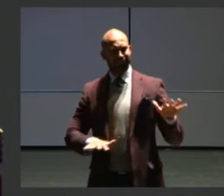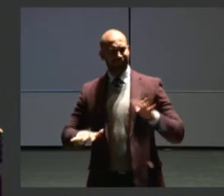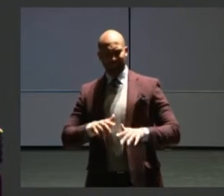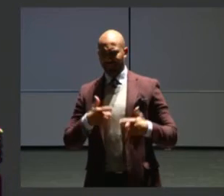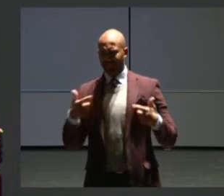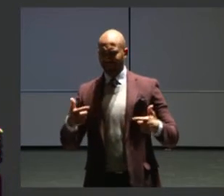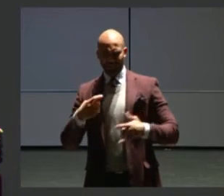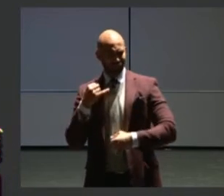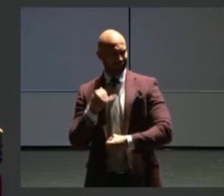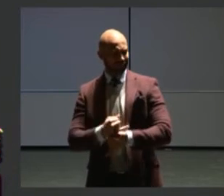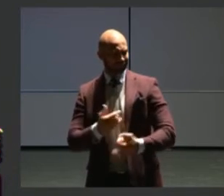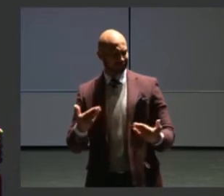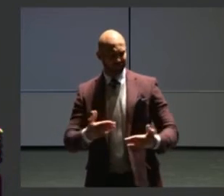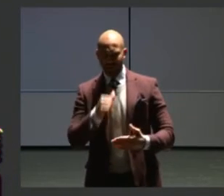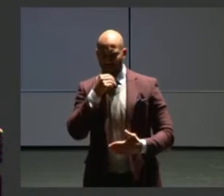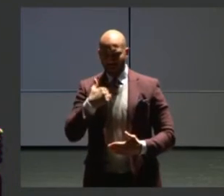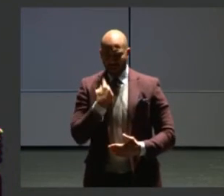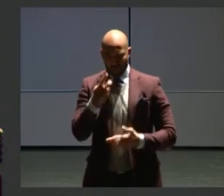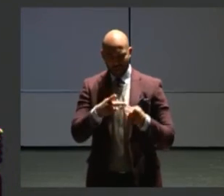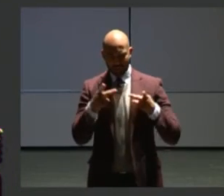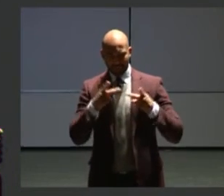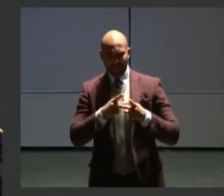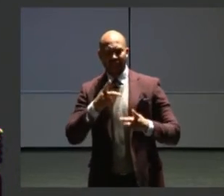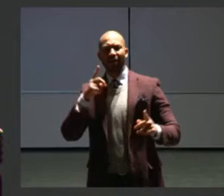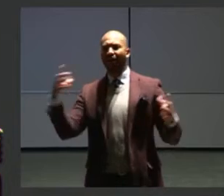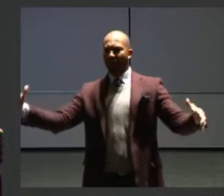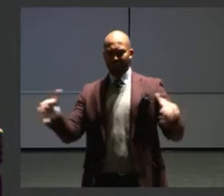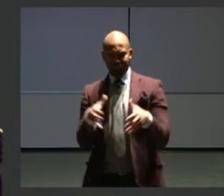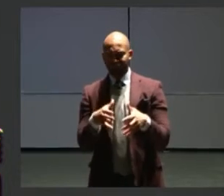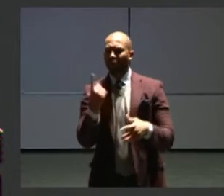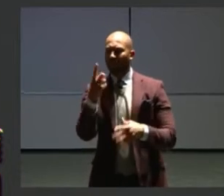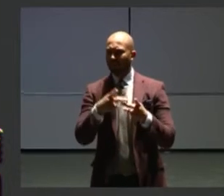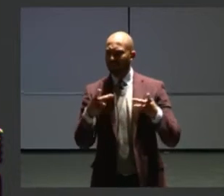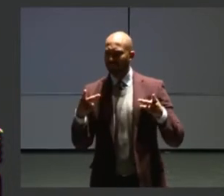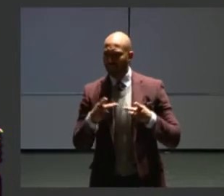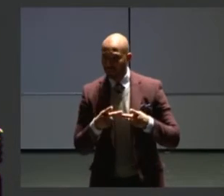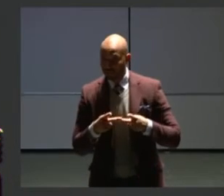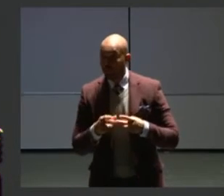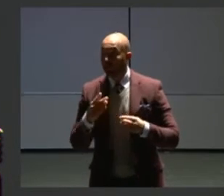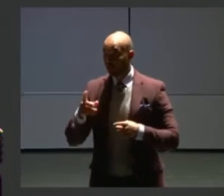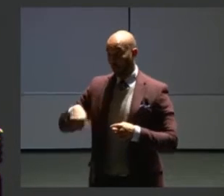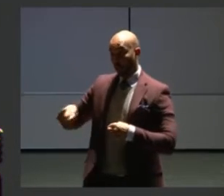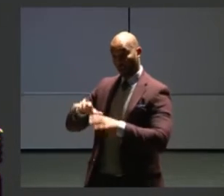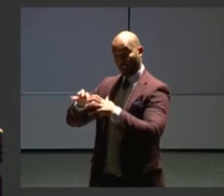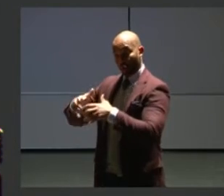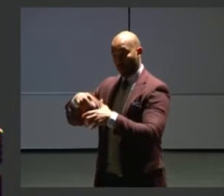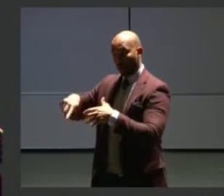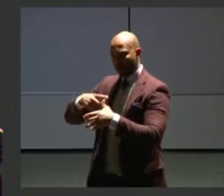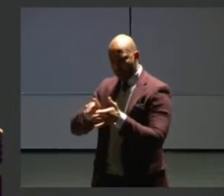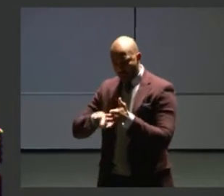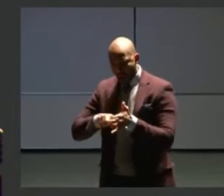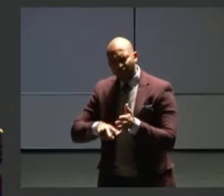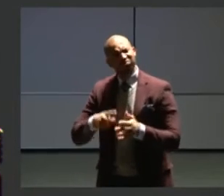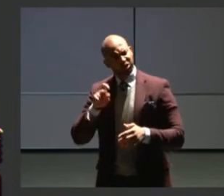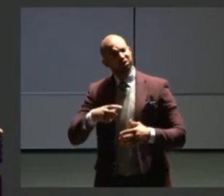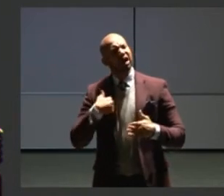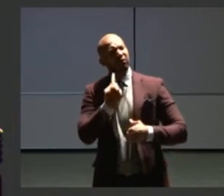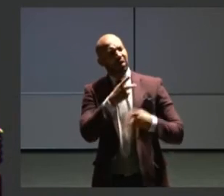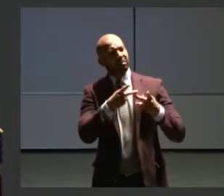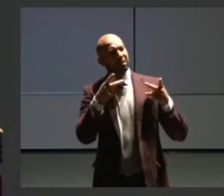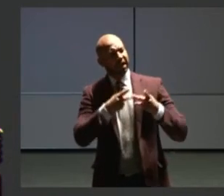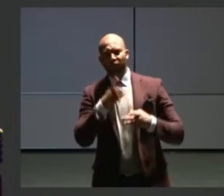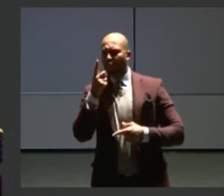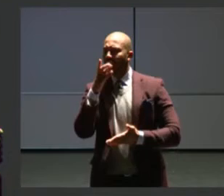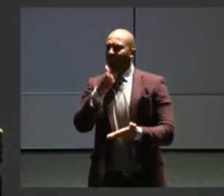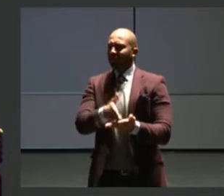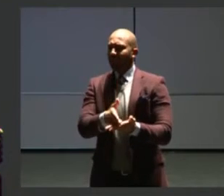campus like this to not have a centralized place to go. So they advised, and we have developed draft work, and it will be implemented later